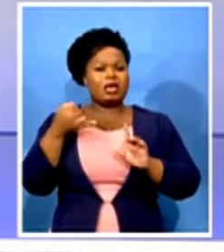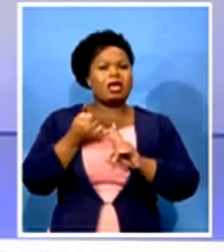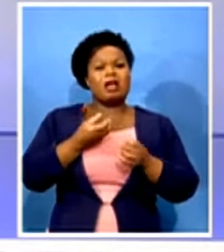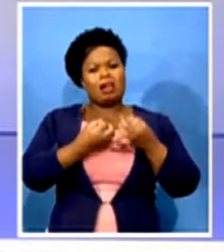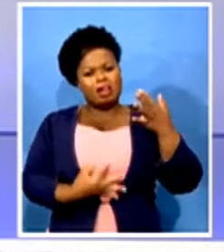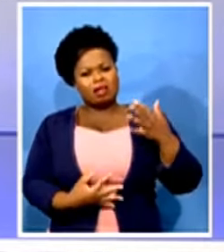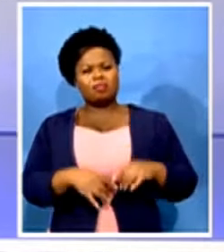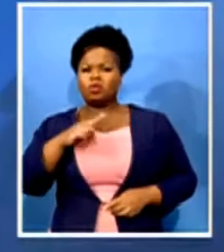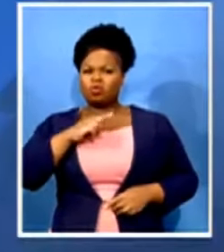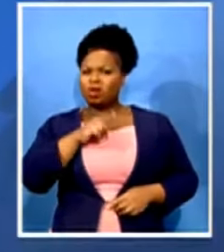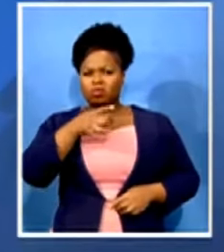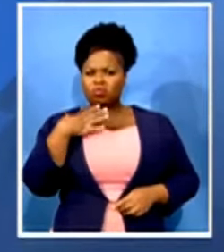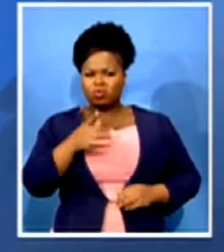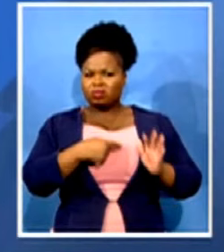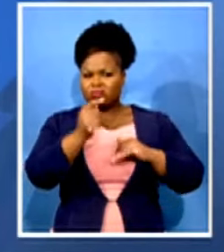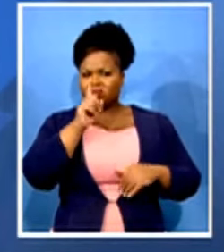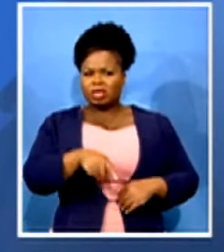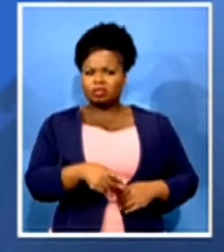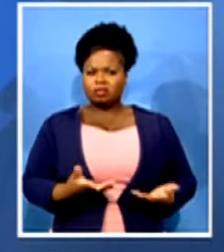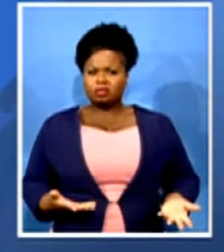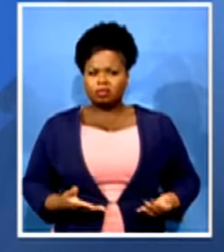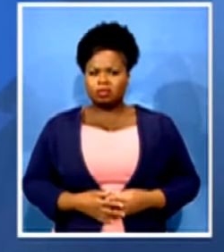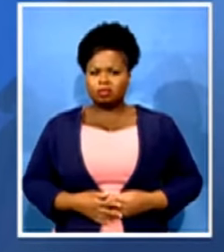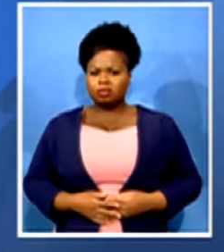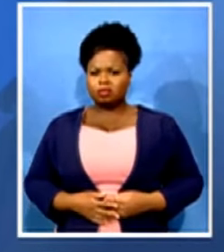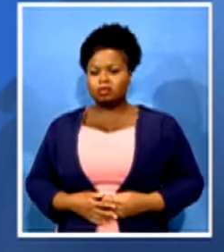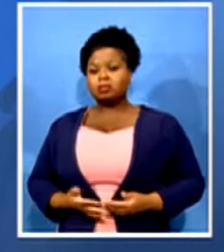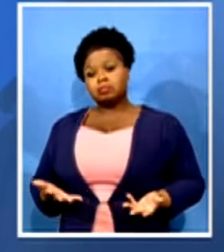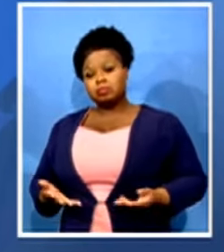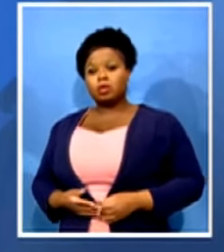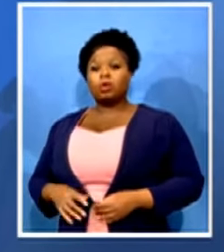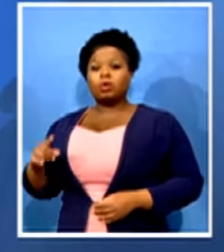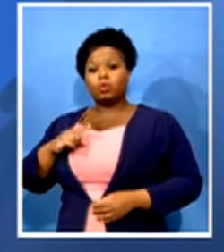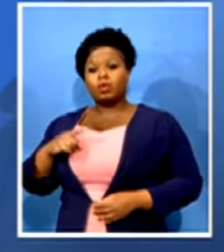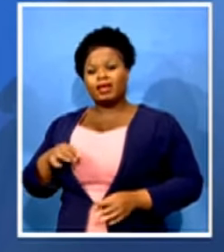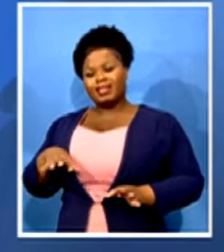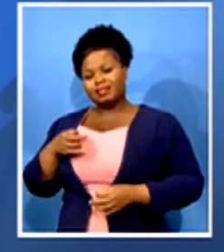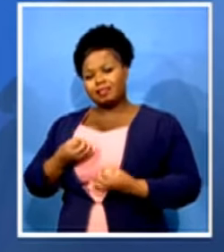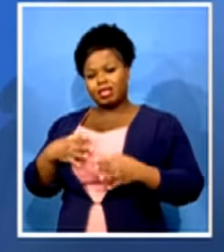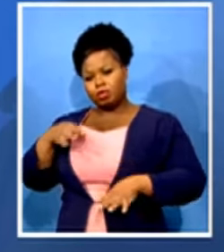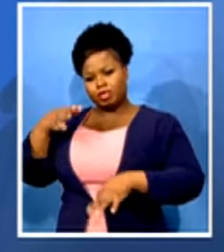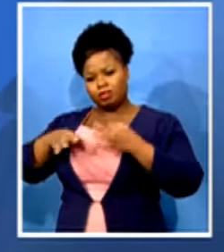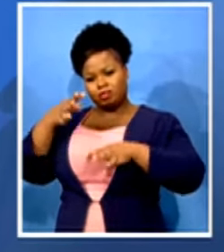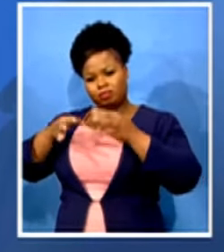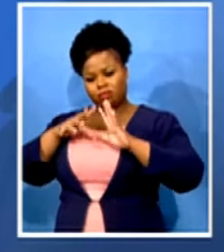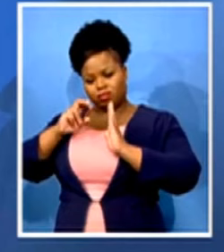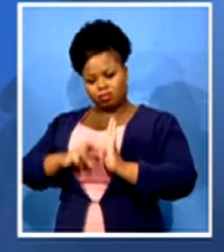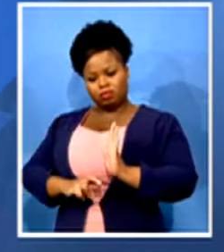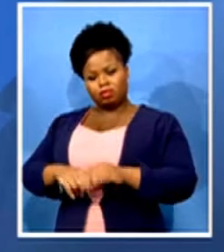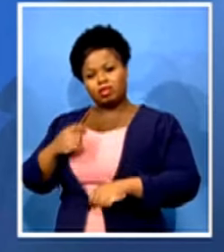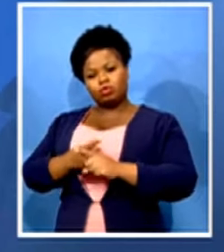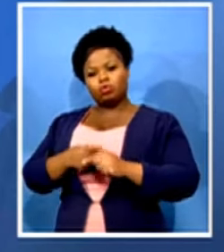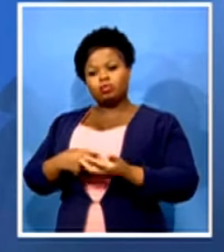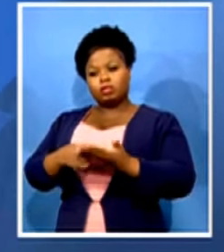times? There are many aspects that need to be unpacked, and discussions need to be had with government as to the factuality